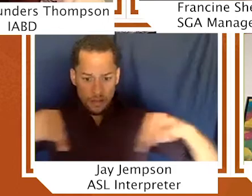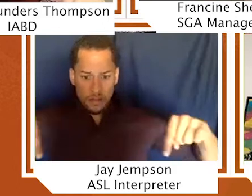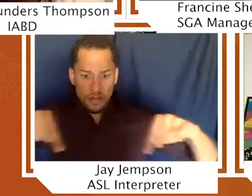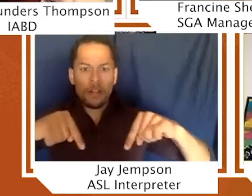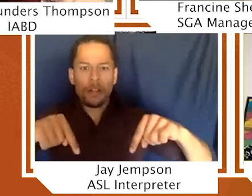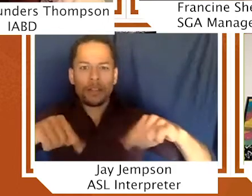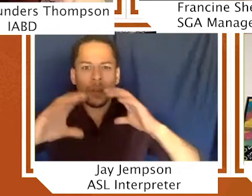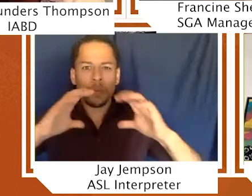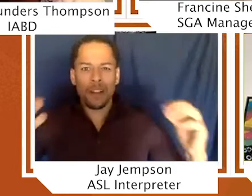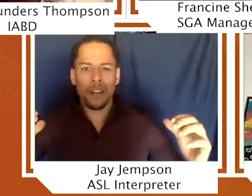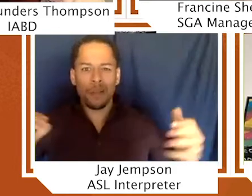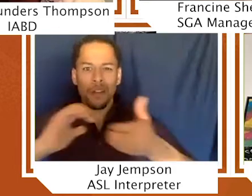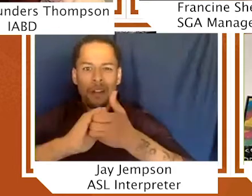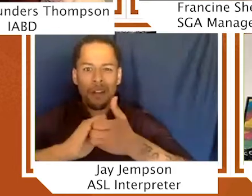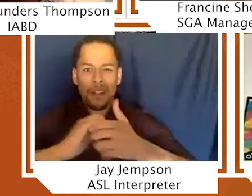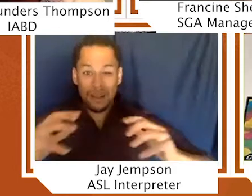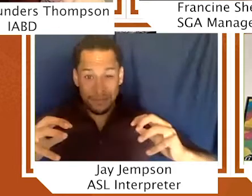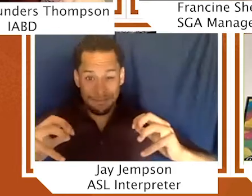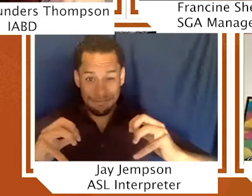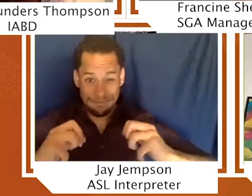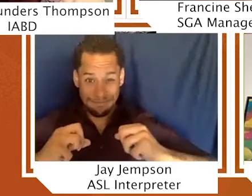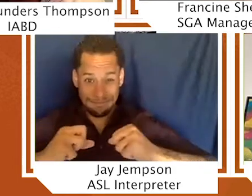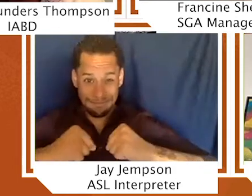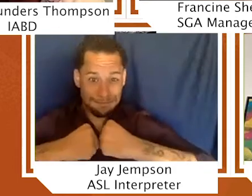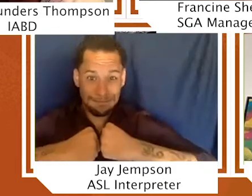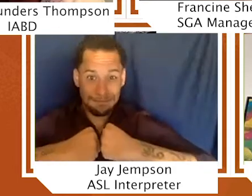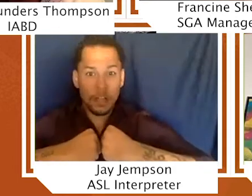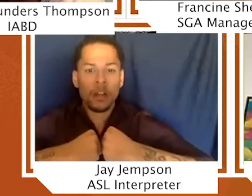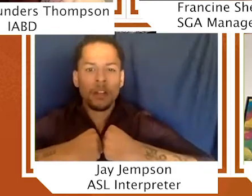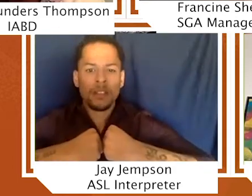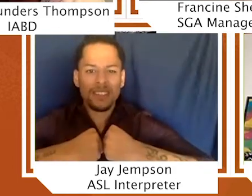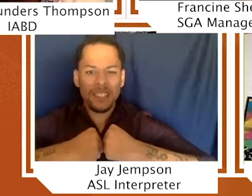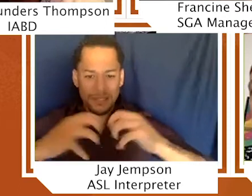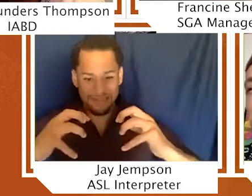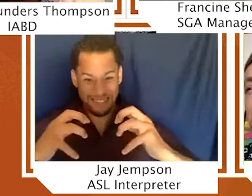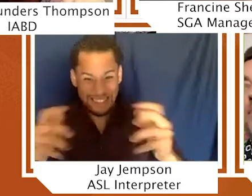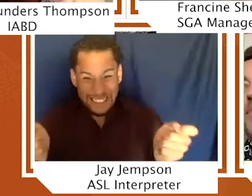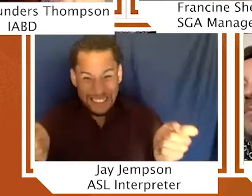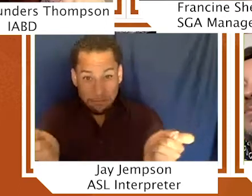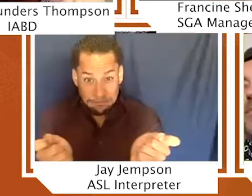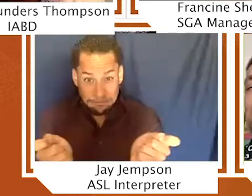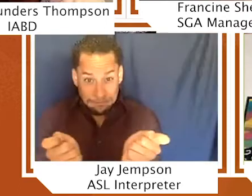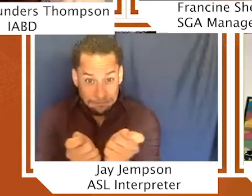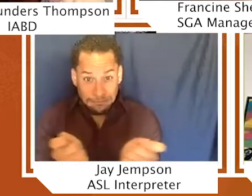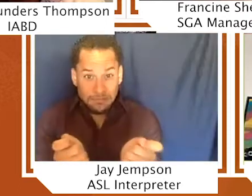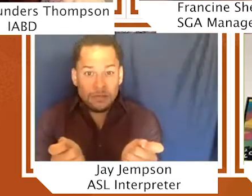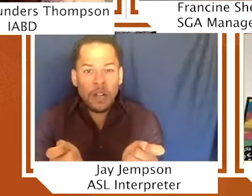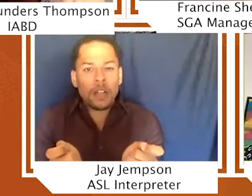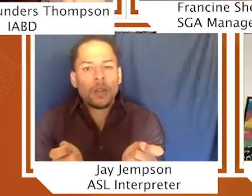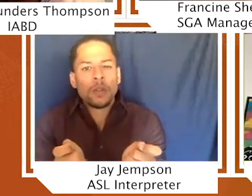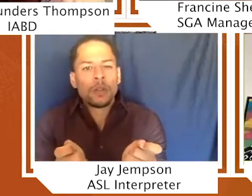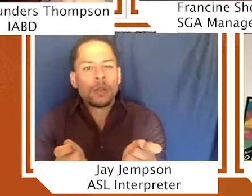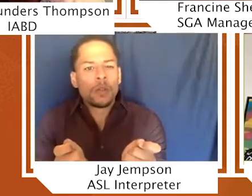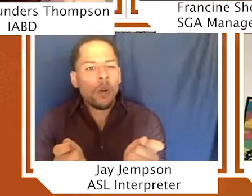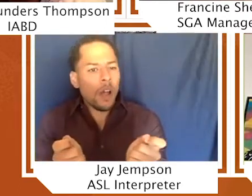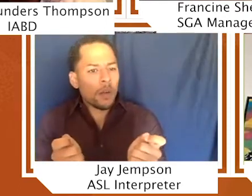worlds, right? Or how at least force them, because we're bringing everybody to task. So it's like we got to bring both hands to a shaking place.